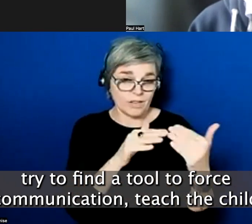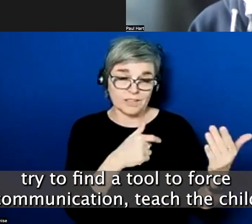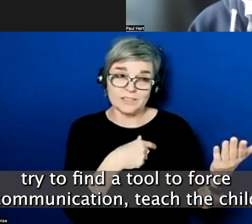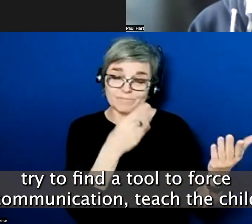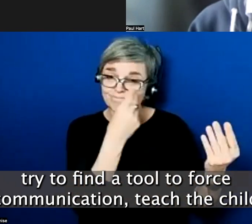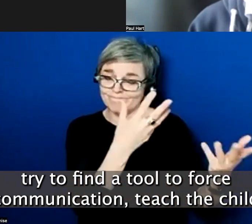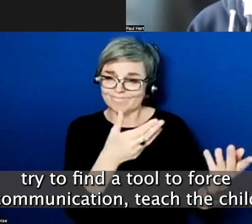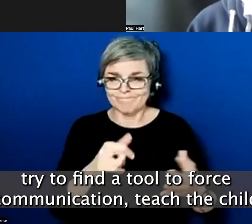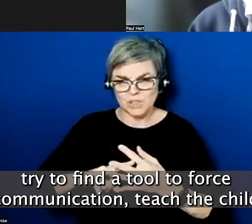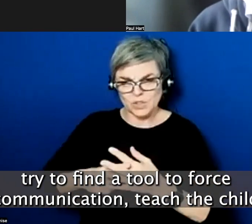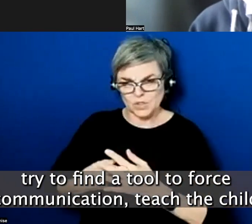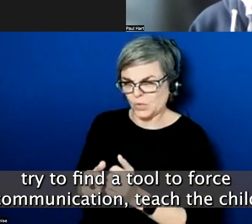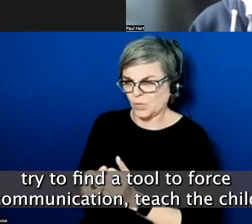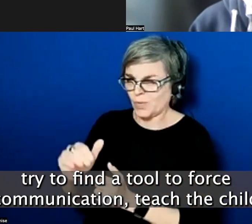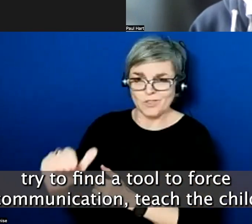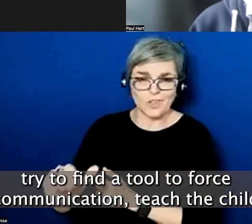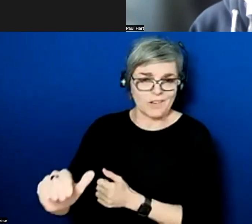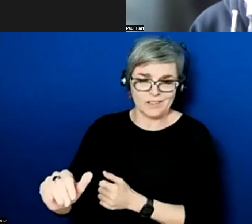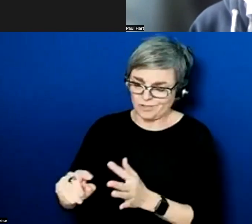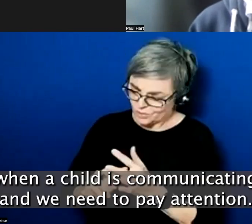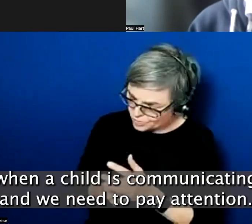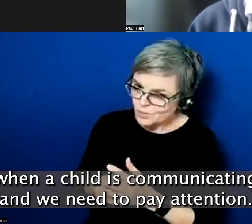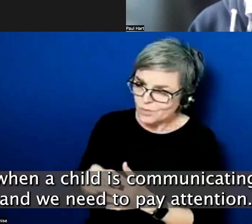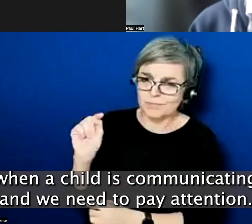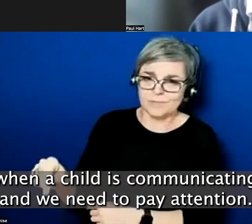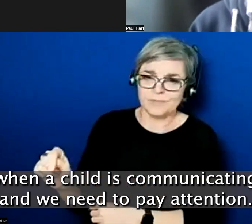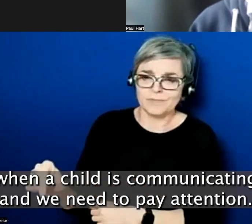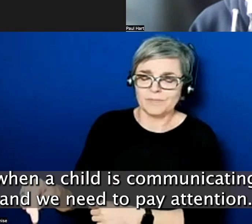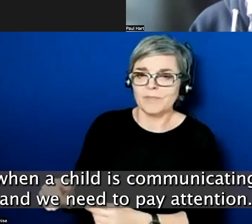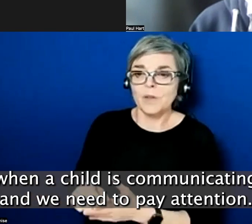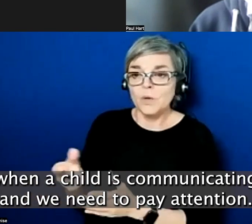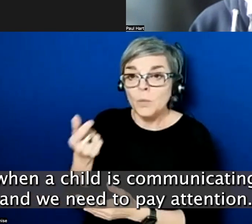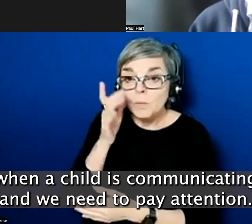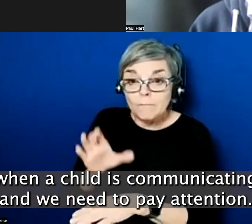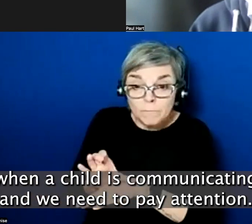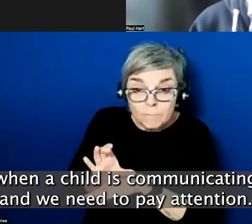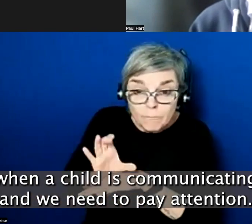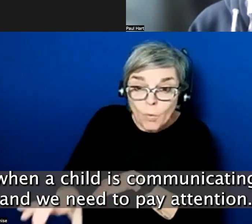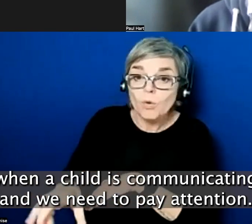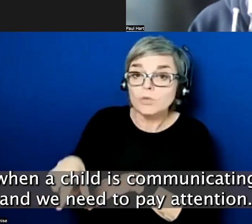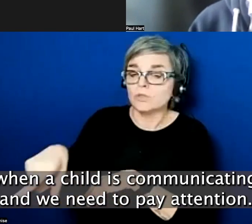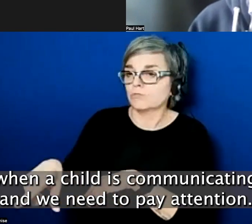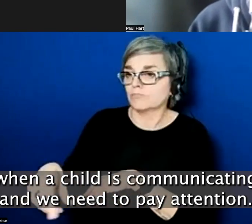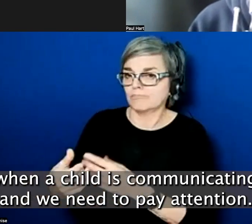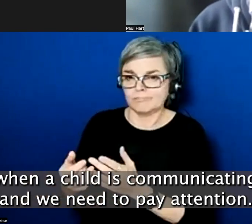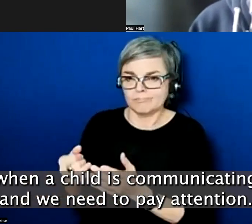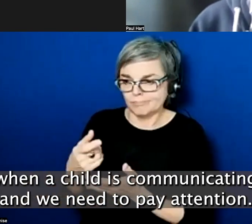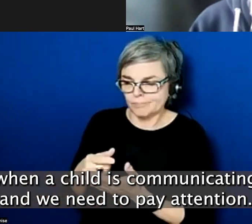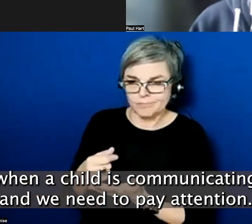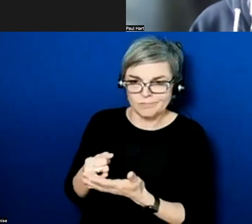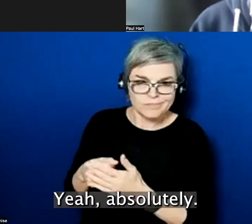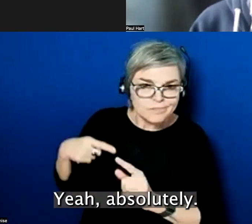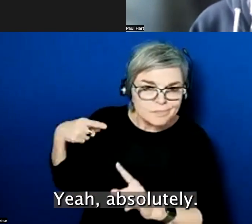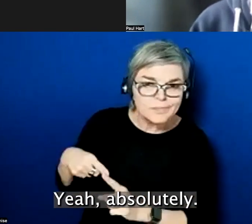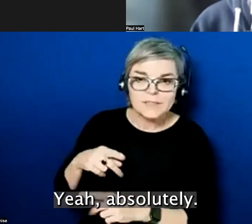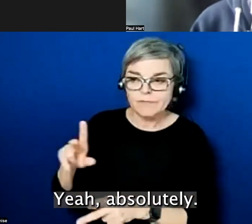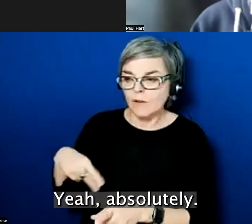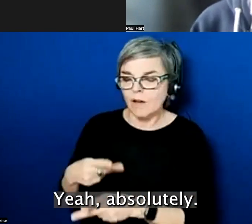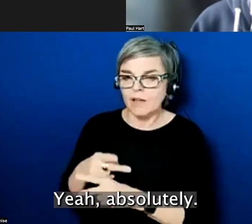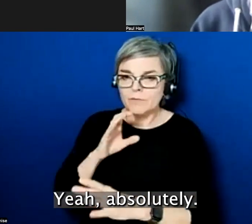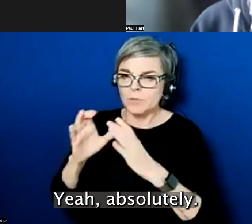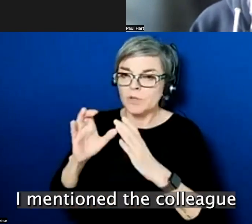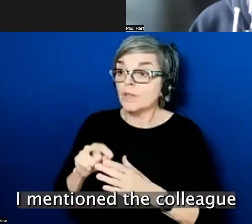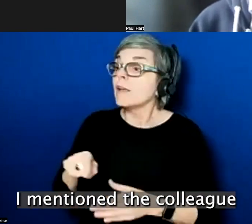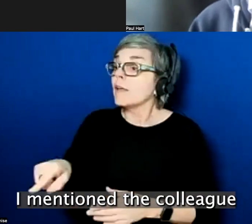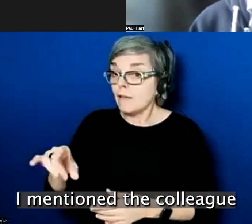tool to force communication, teach the child when a child is communicating, and we need to pay attention. Yeah,